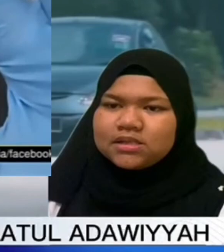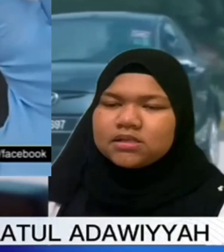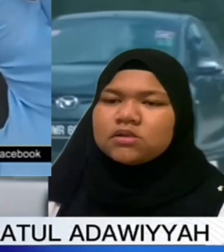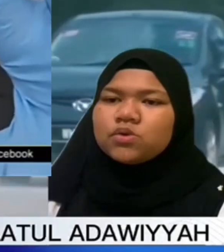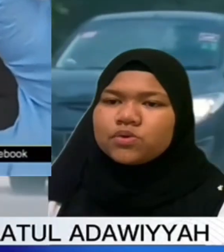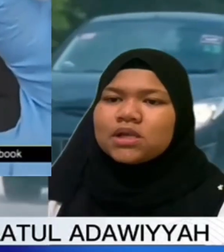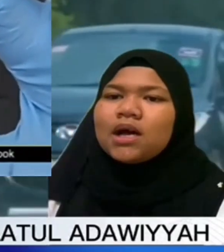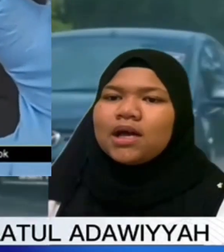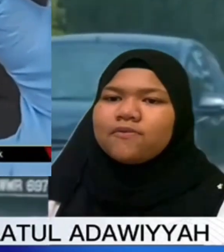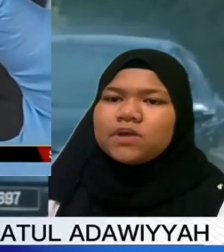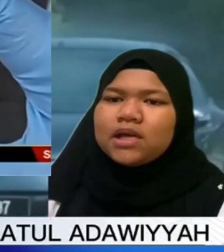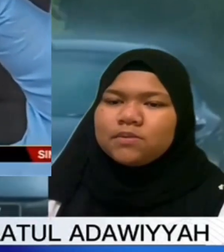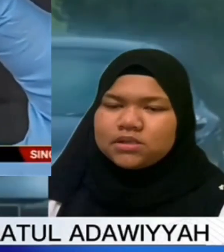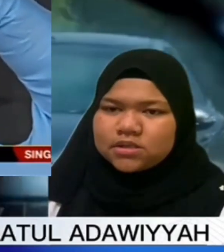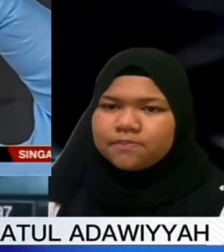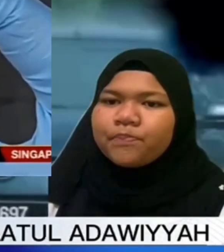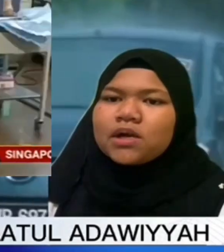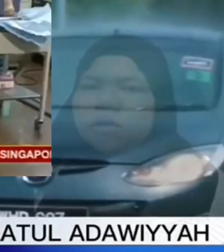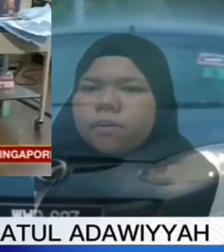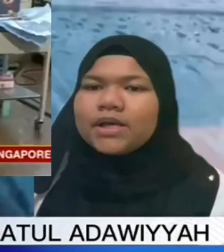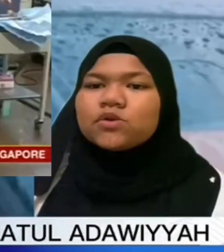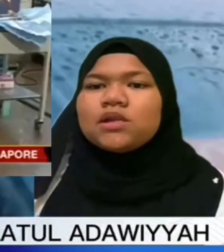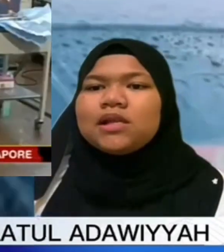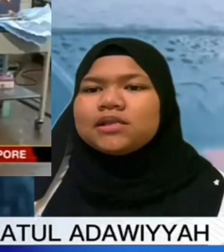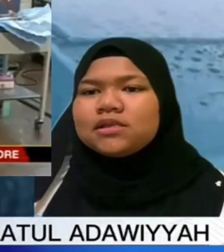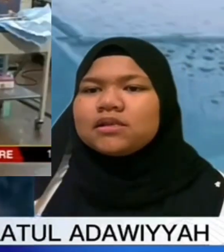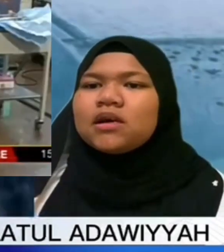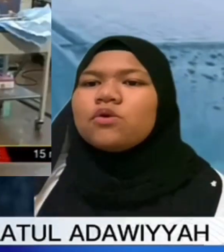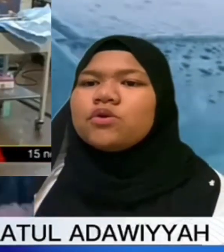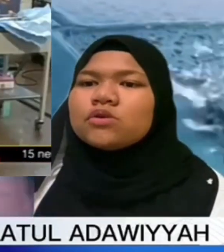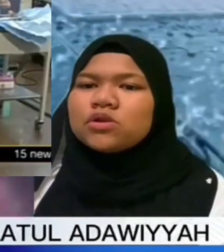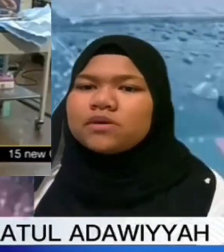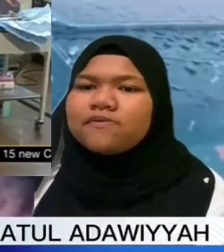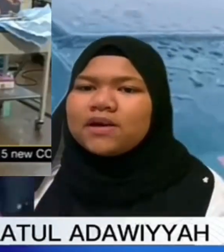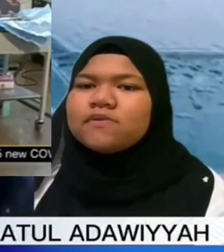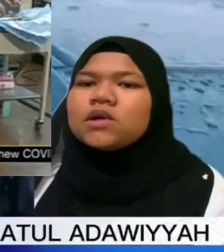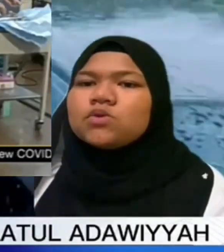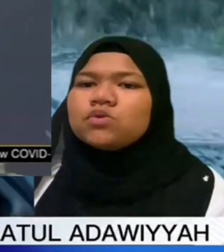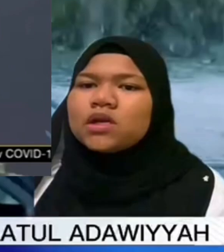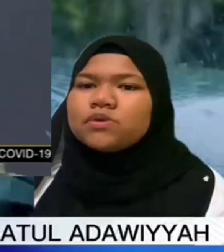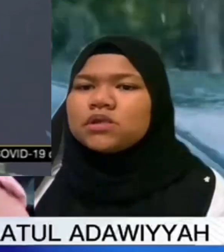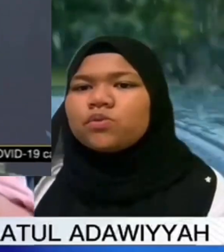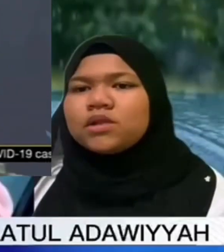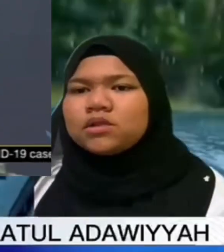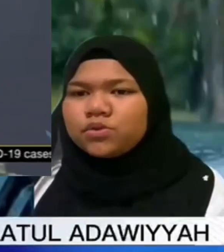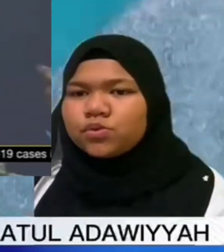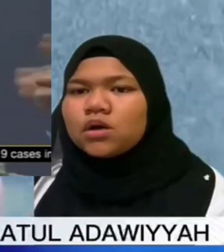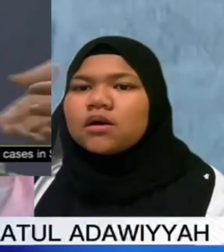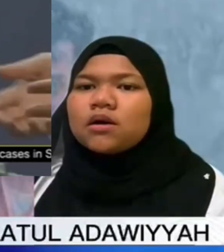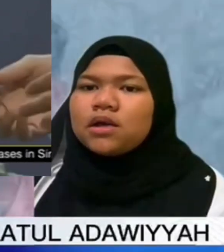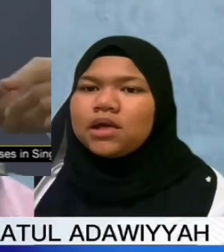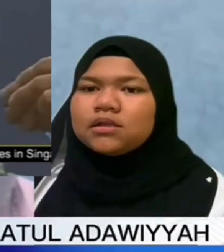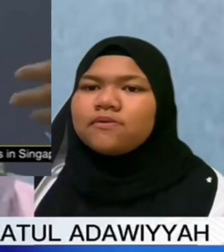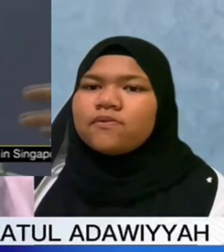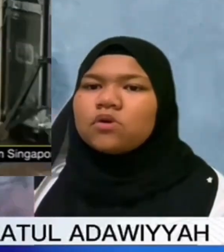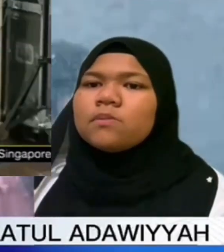7,267,439 vaccine doses have been administered. Based on the latest data on October 5, 2022,